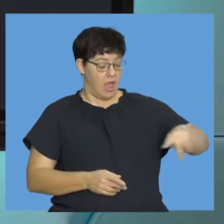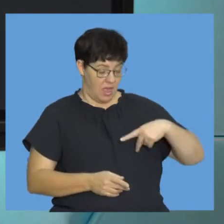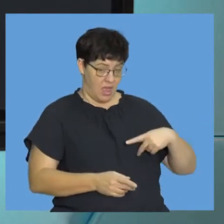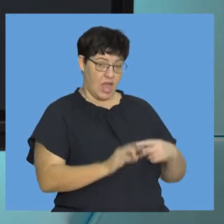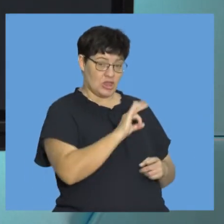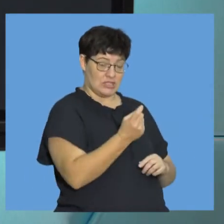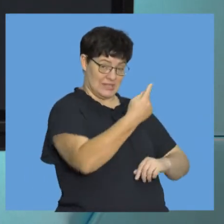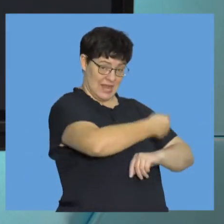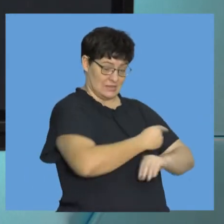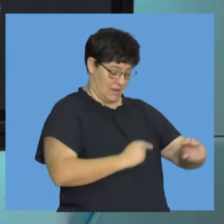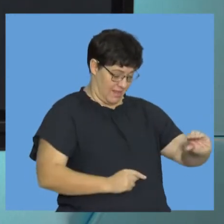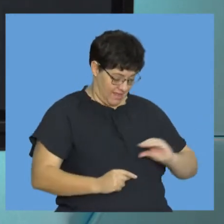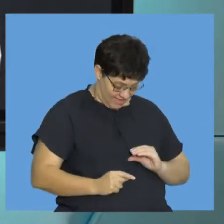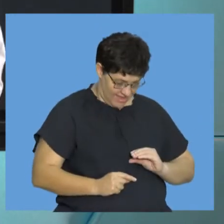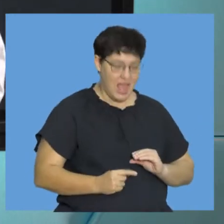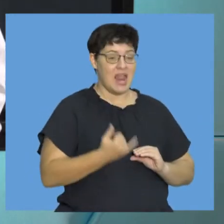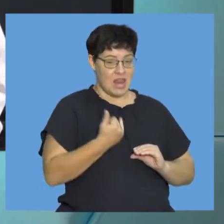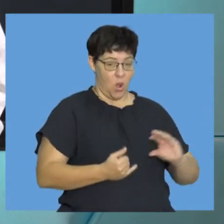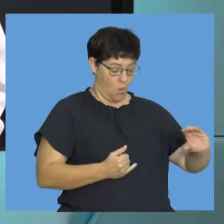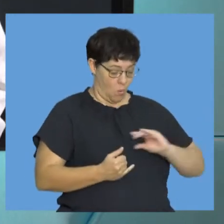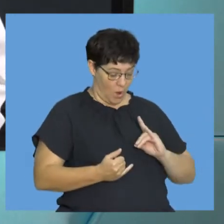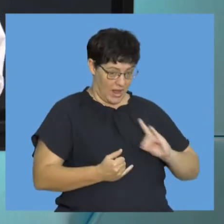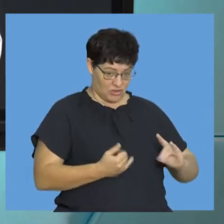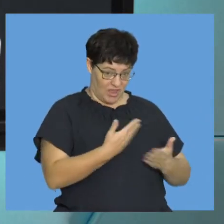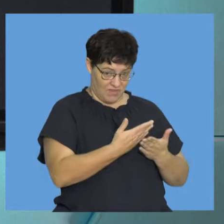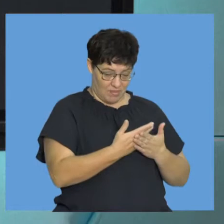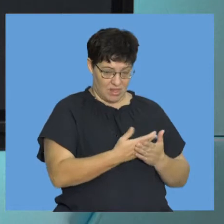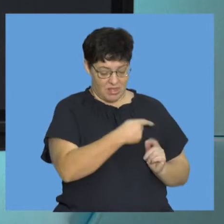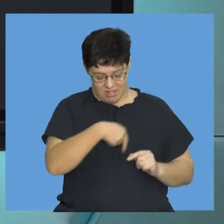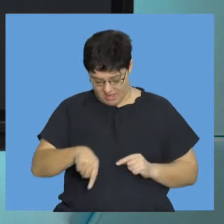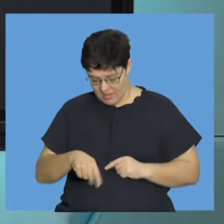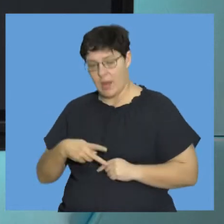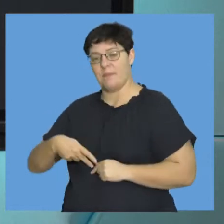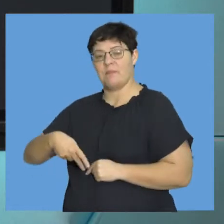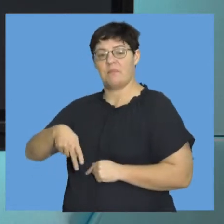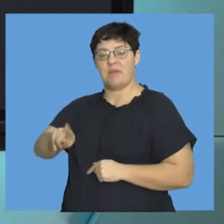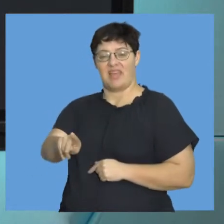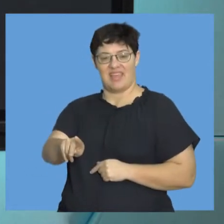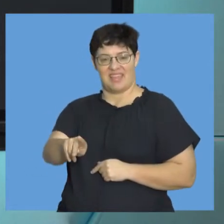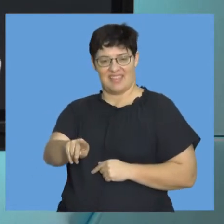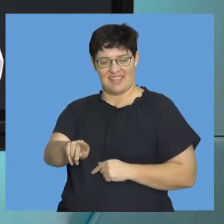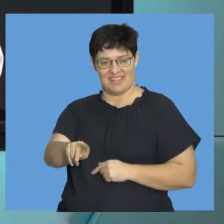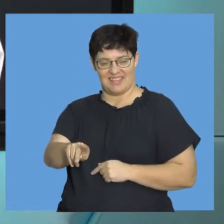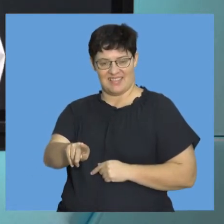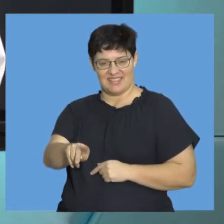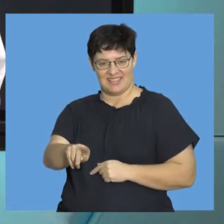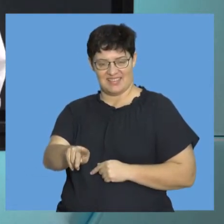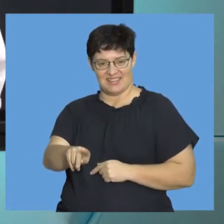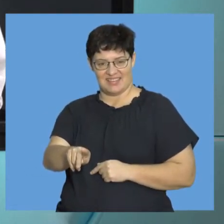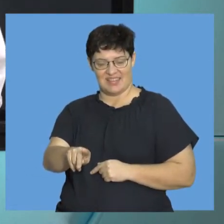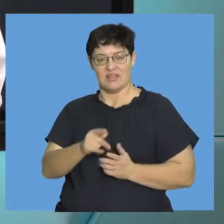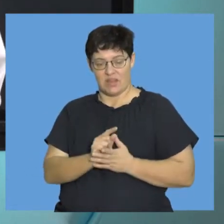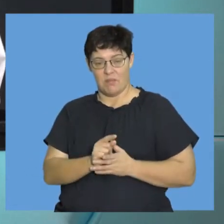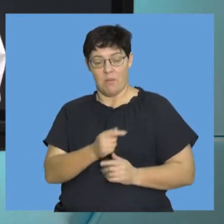within 30 days, so you have the cash available to meet your obligations, and therefore the